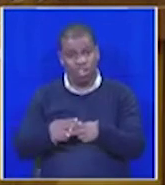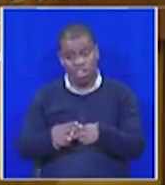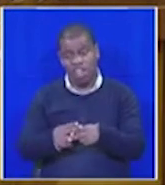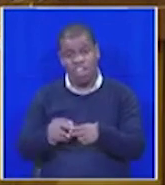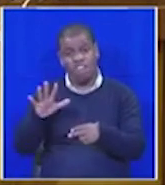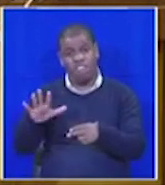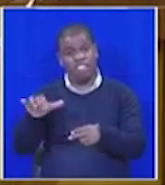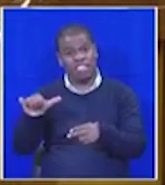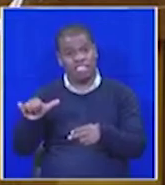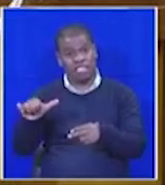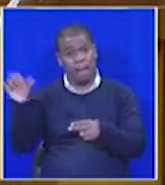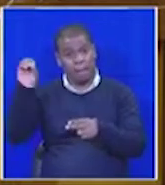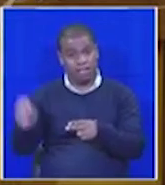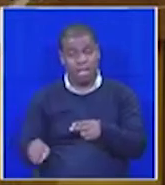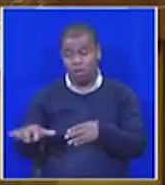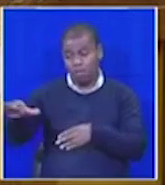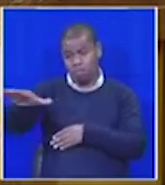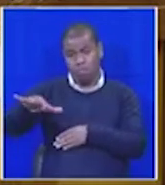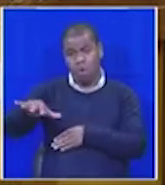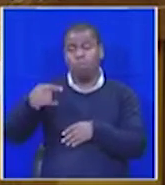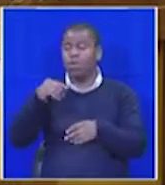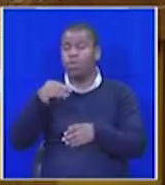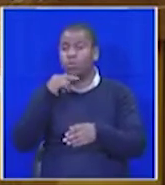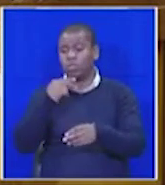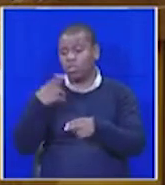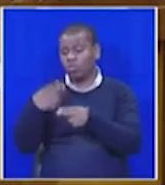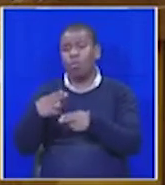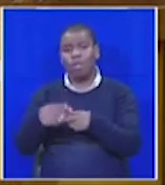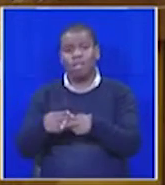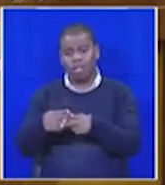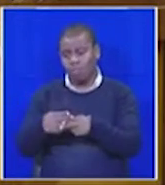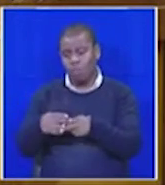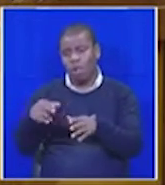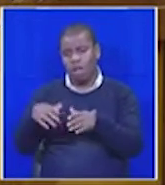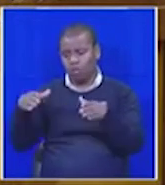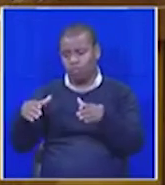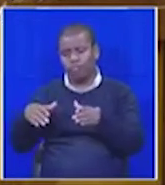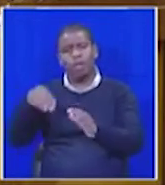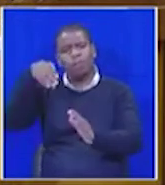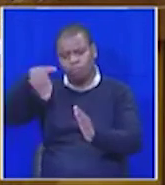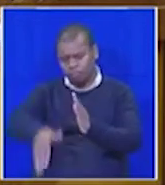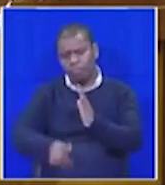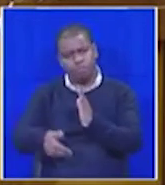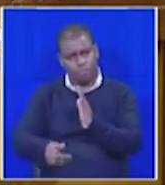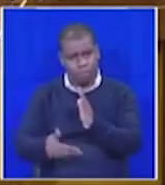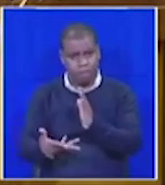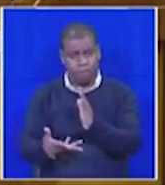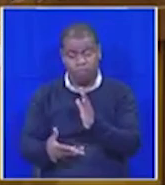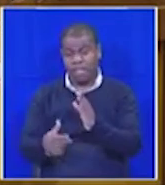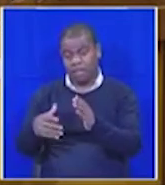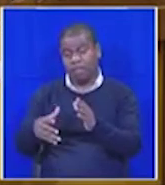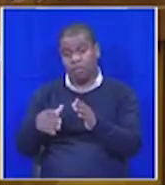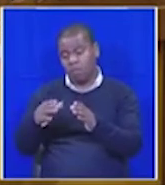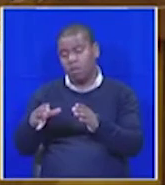57% of the workers in Edembe have to use pit toilets because you don't provide sanitation for them. 60%